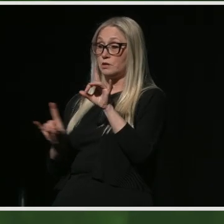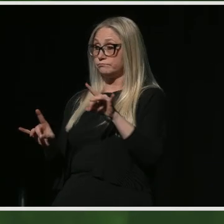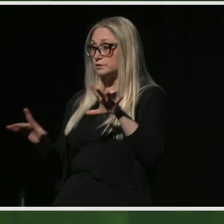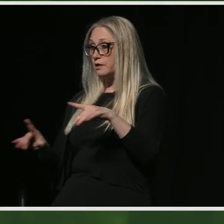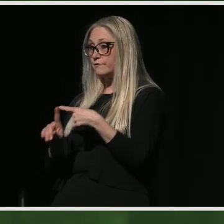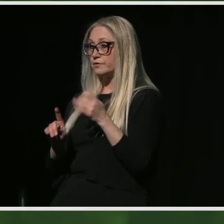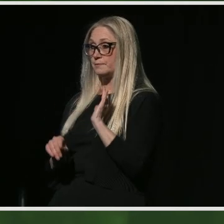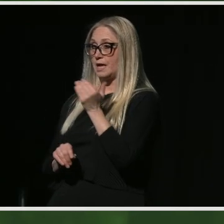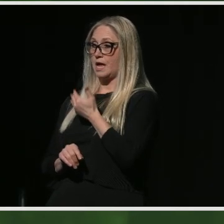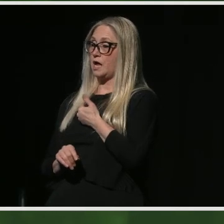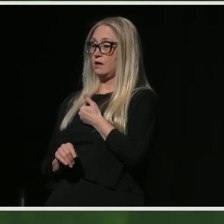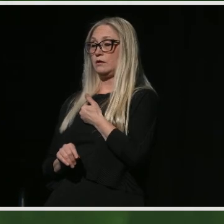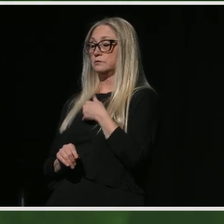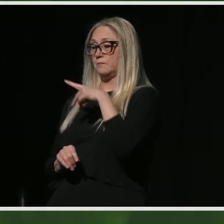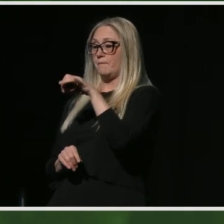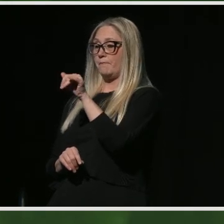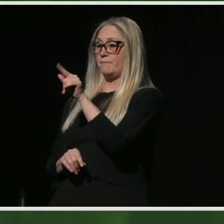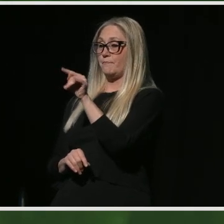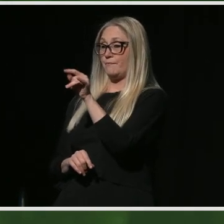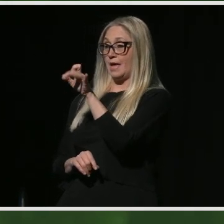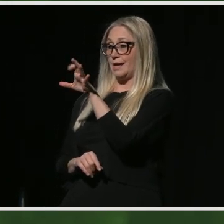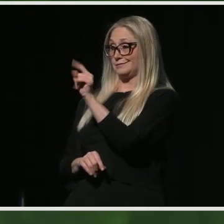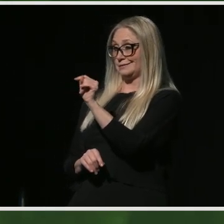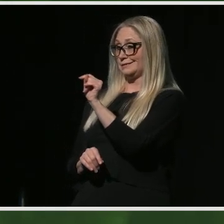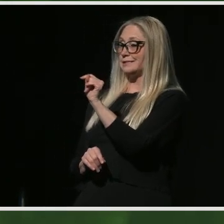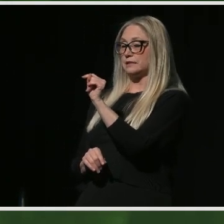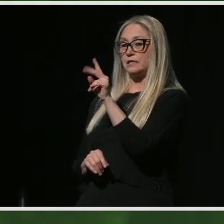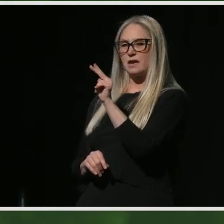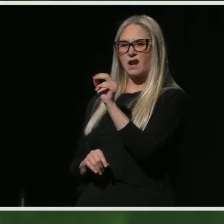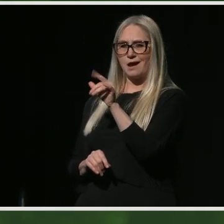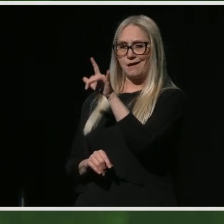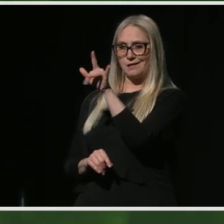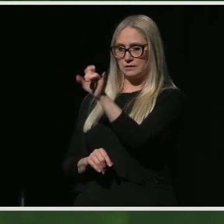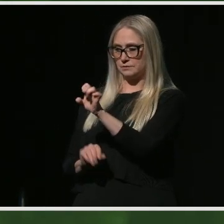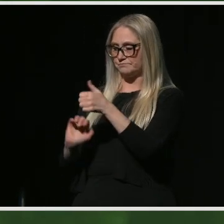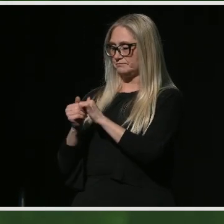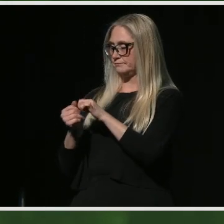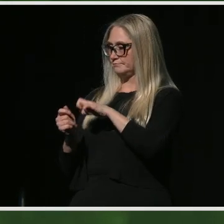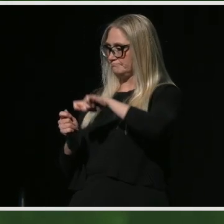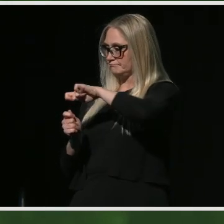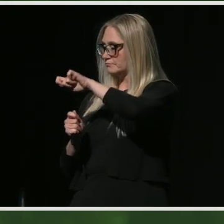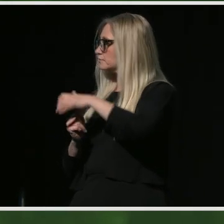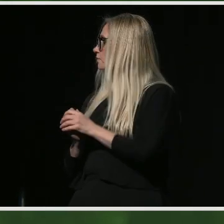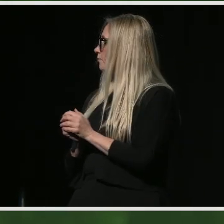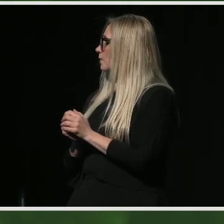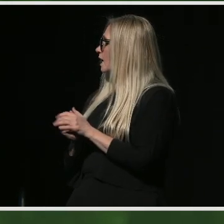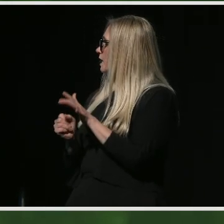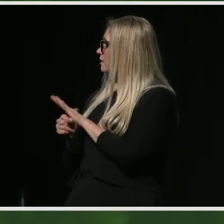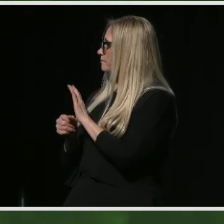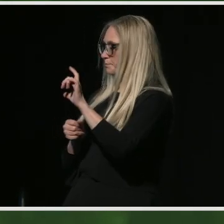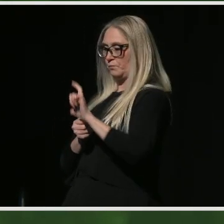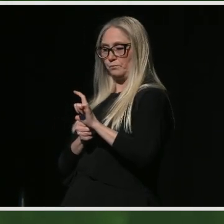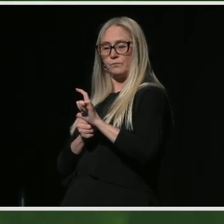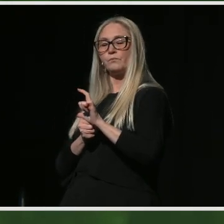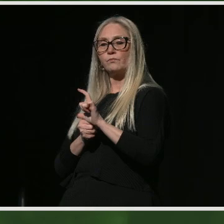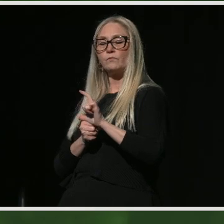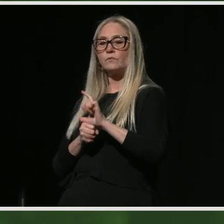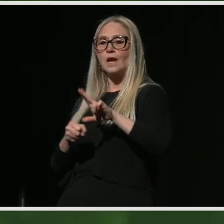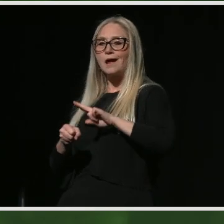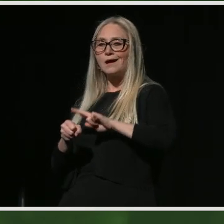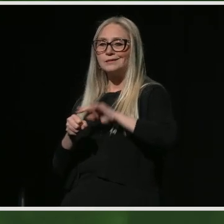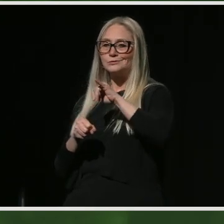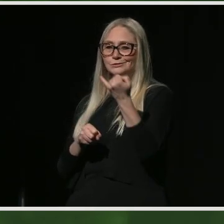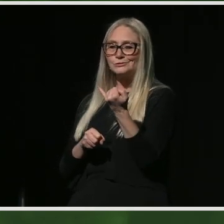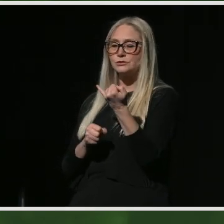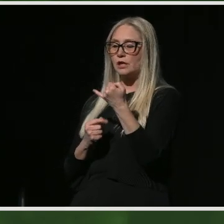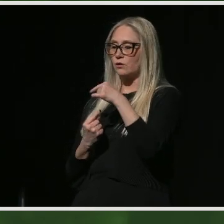nozzle swirl technology. Every single one of our nozzles is filled with fresh fruit juices and natural flavor essences that